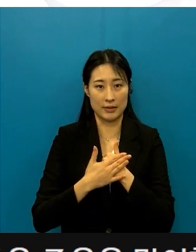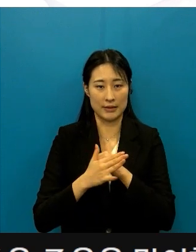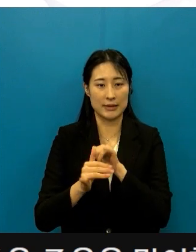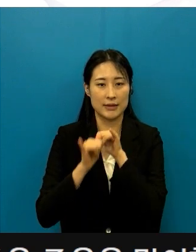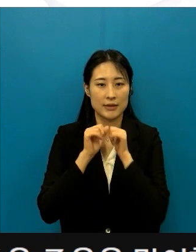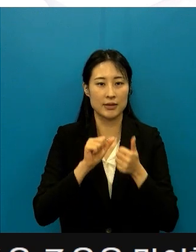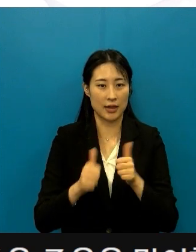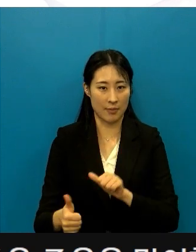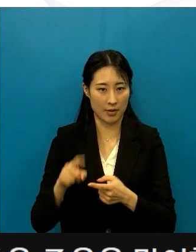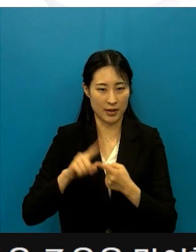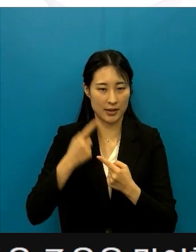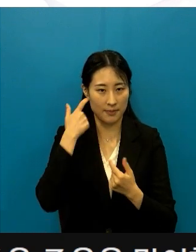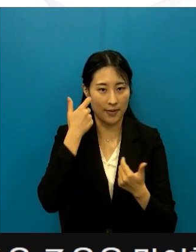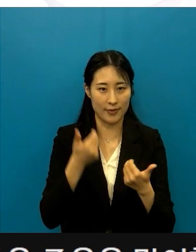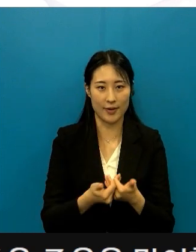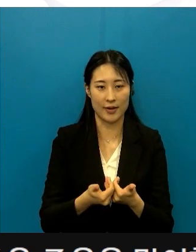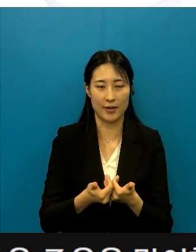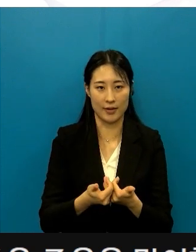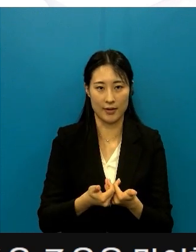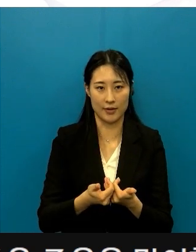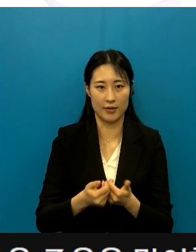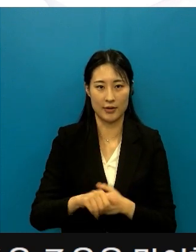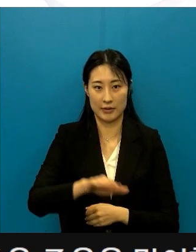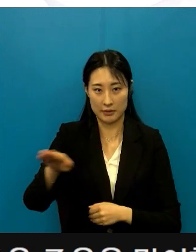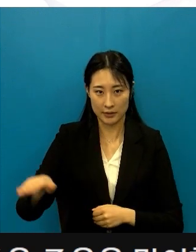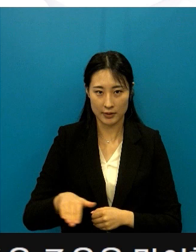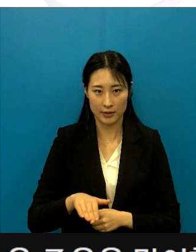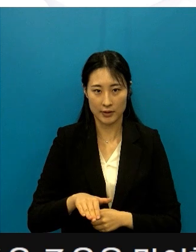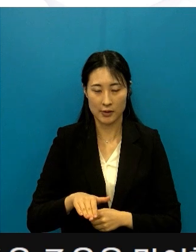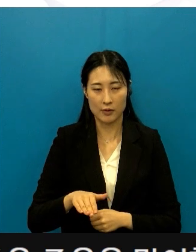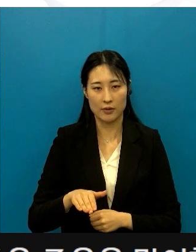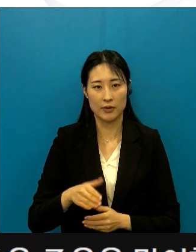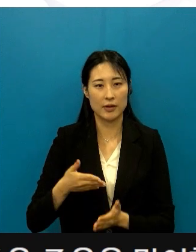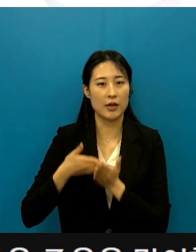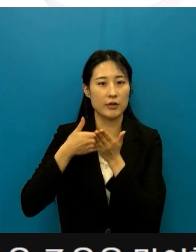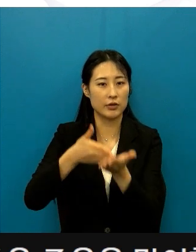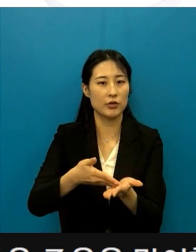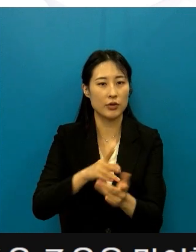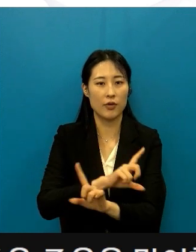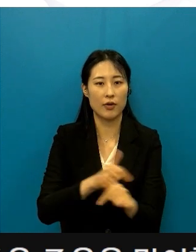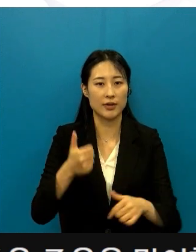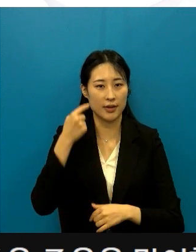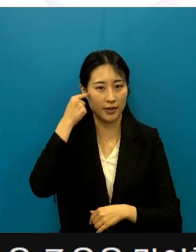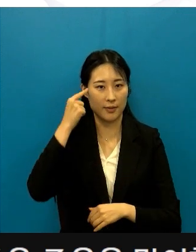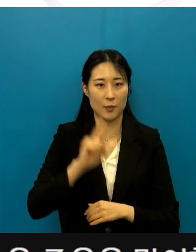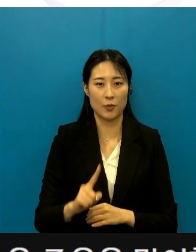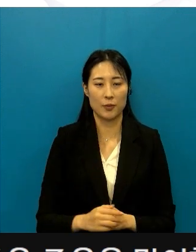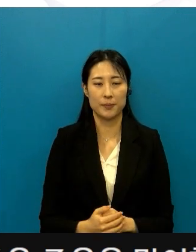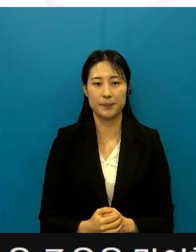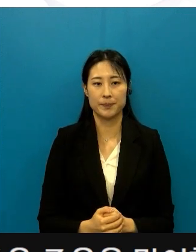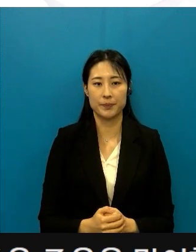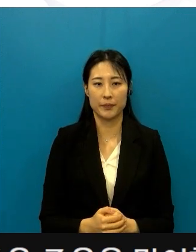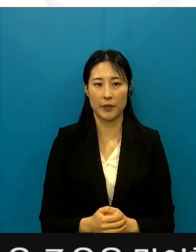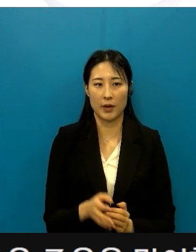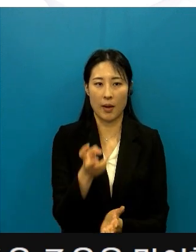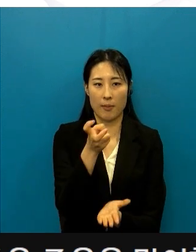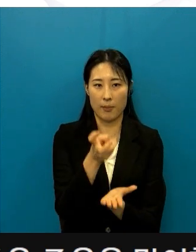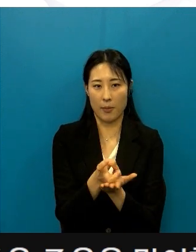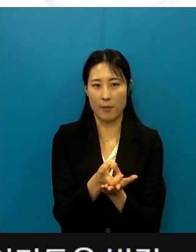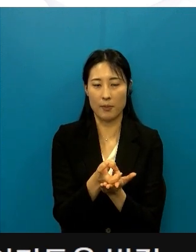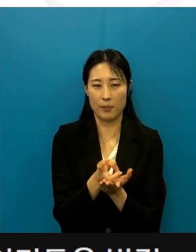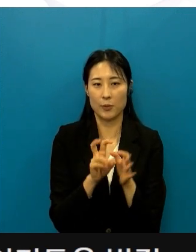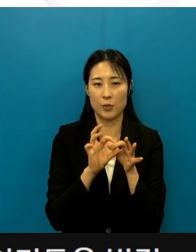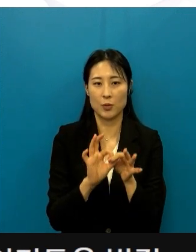safeguarding legislative system governing voluntary assisted dying, while also